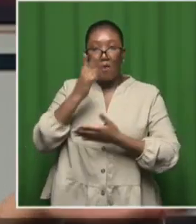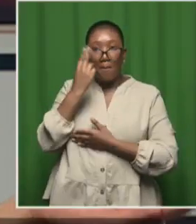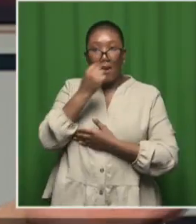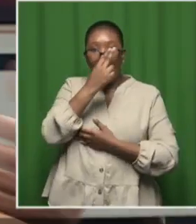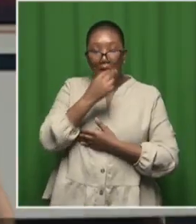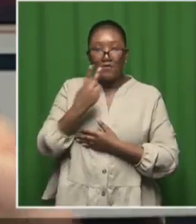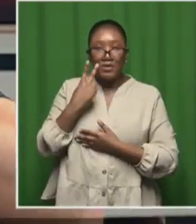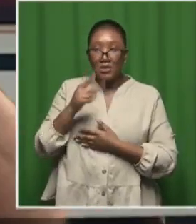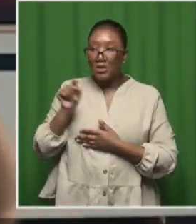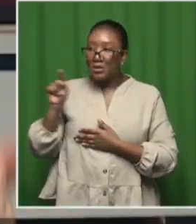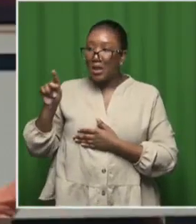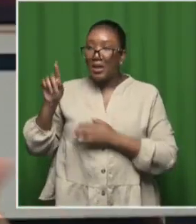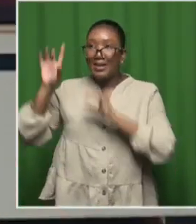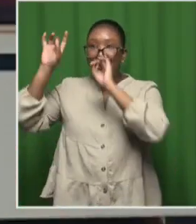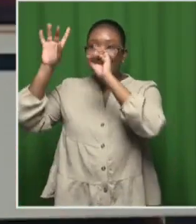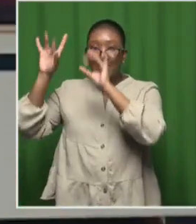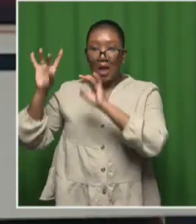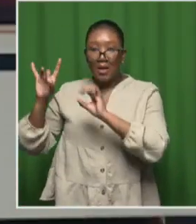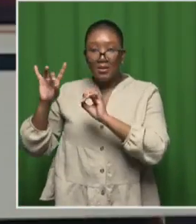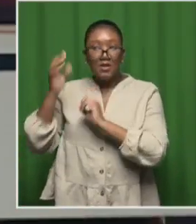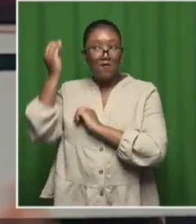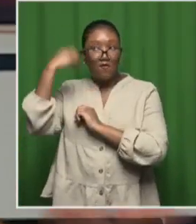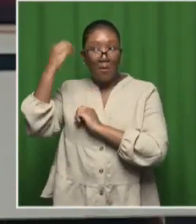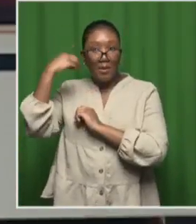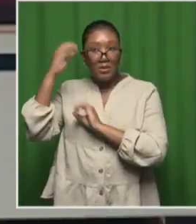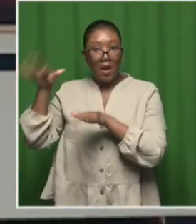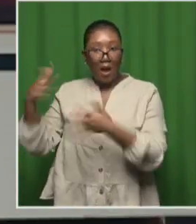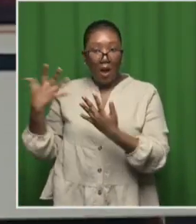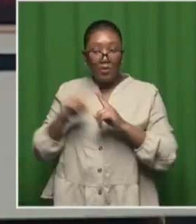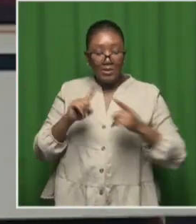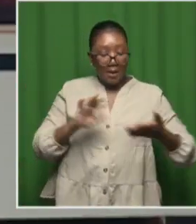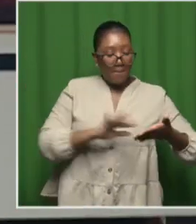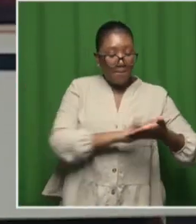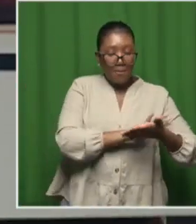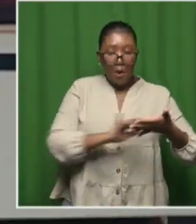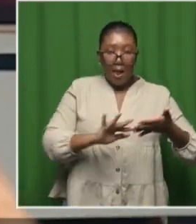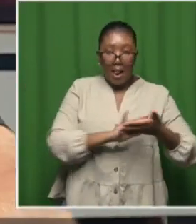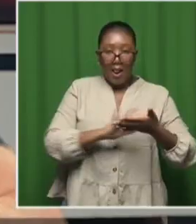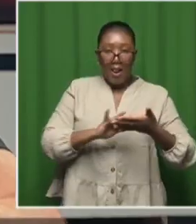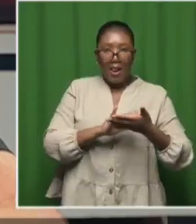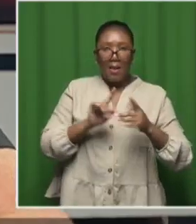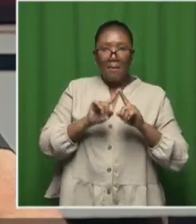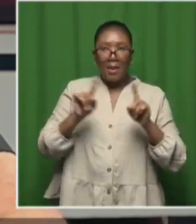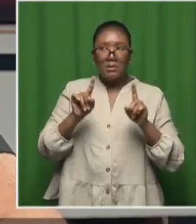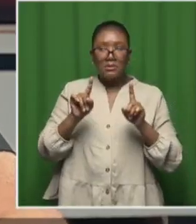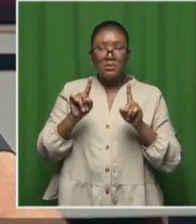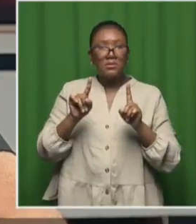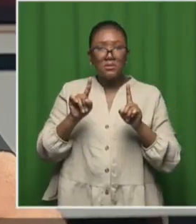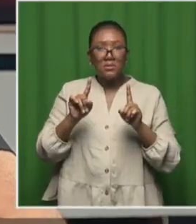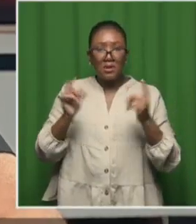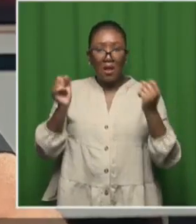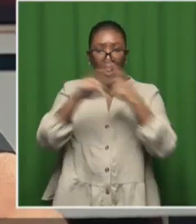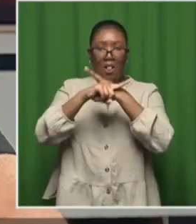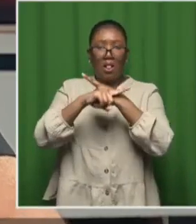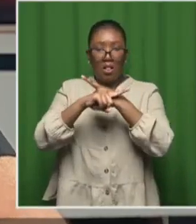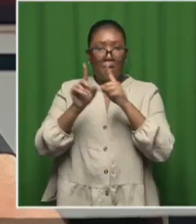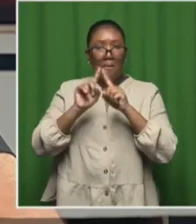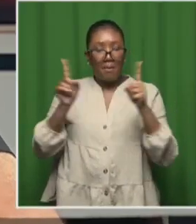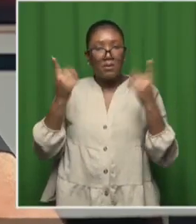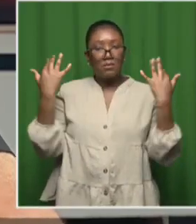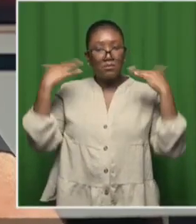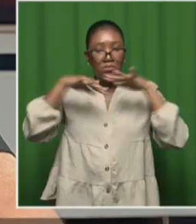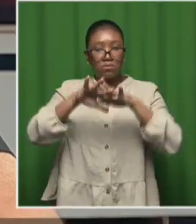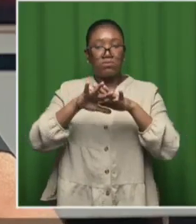decoding systems of information that are actually unrelated, but so that is how the idea of the